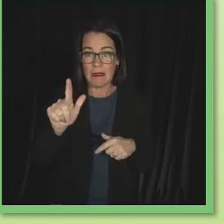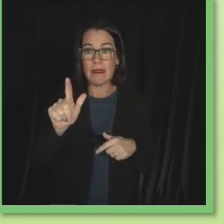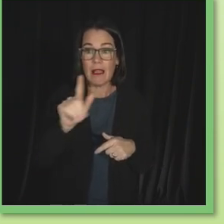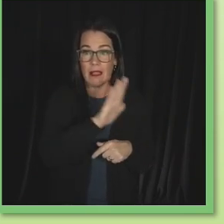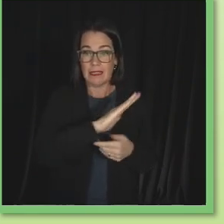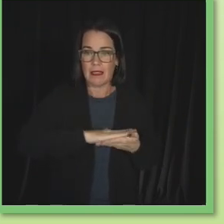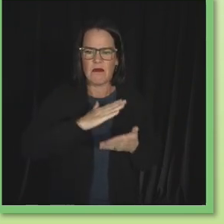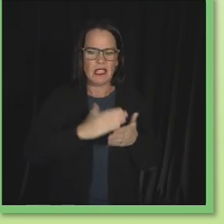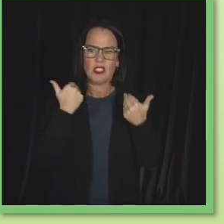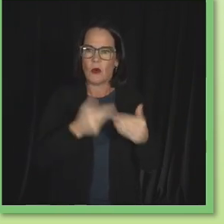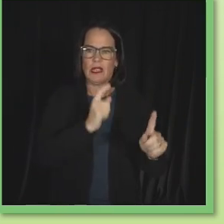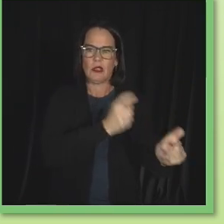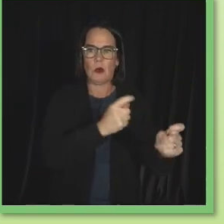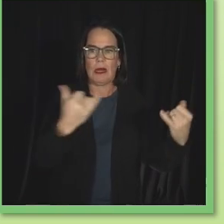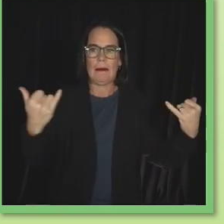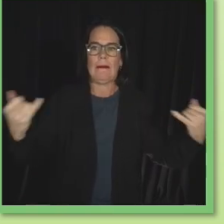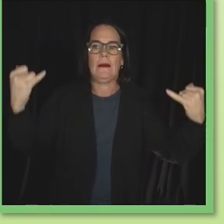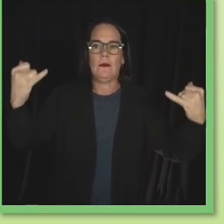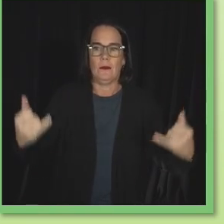live.